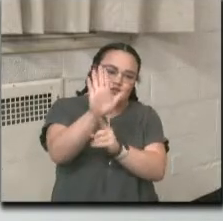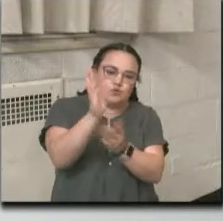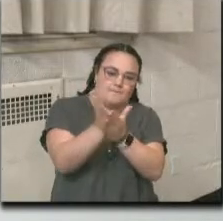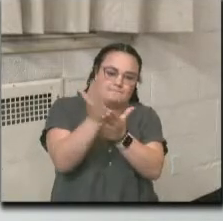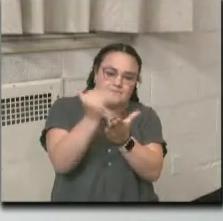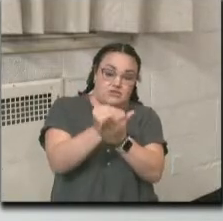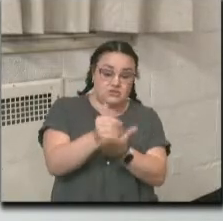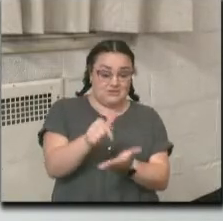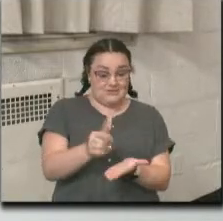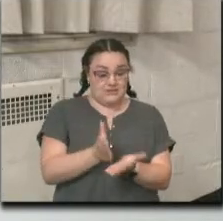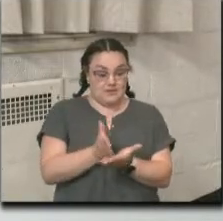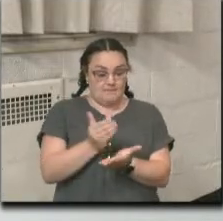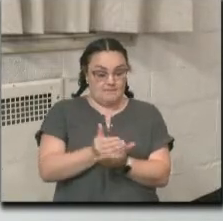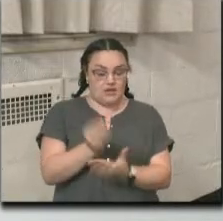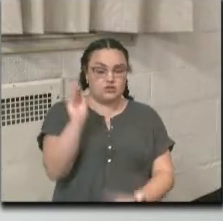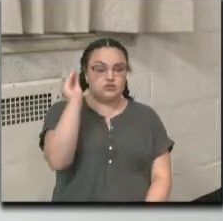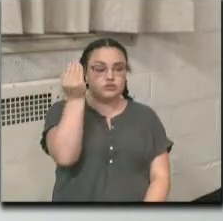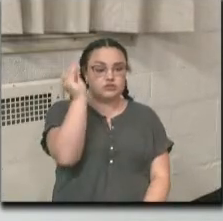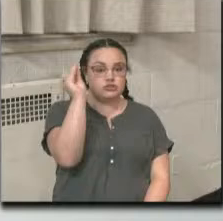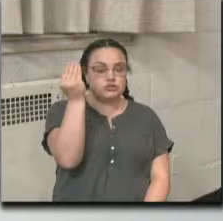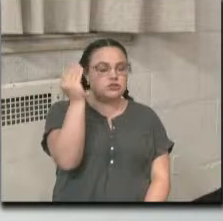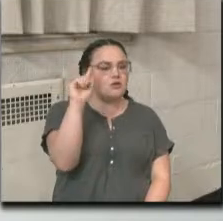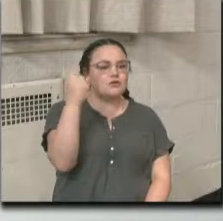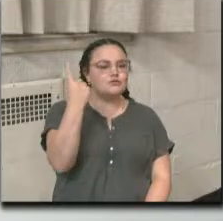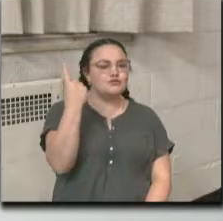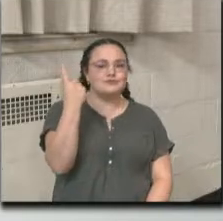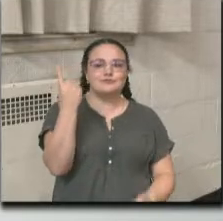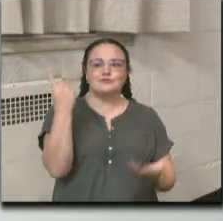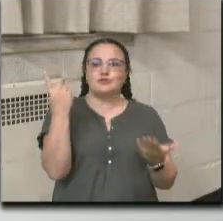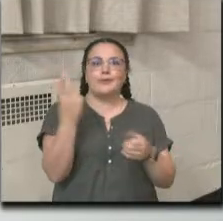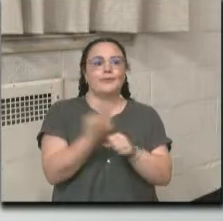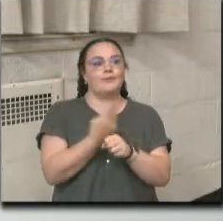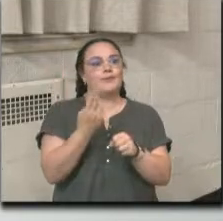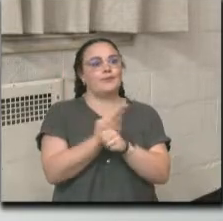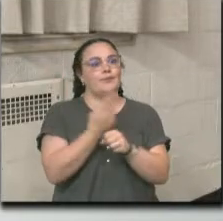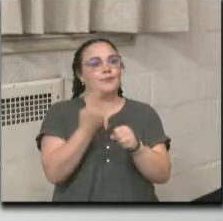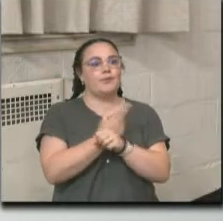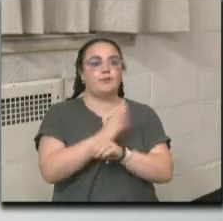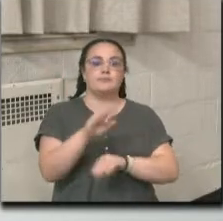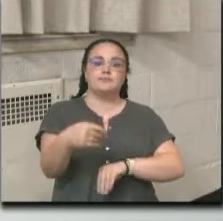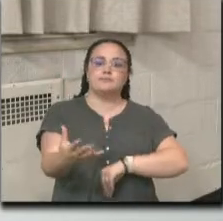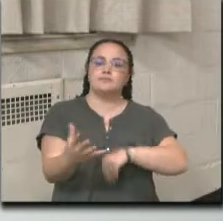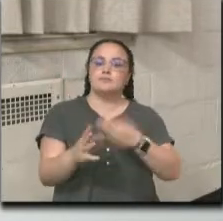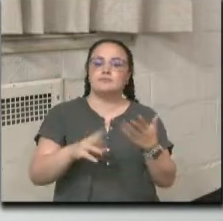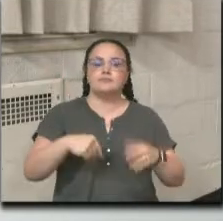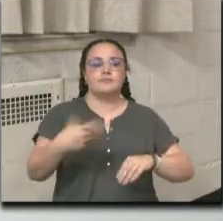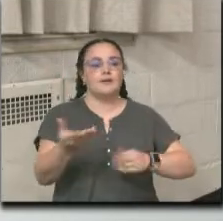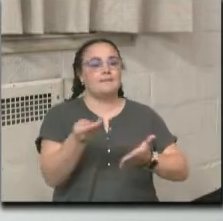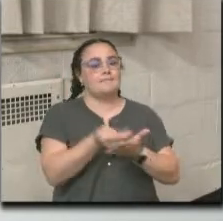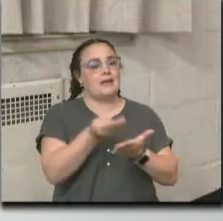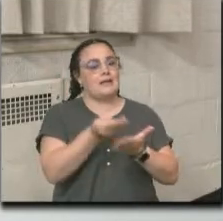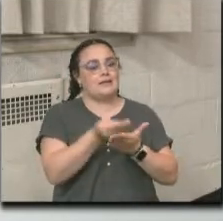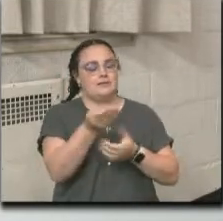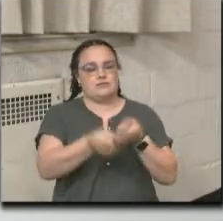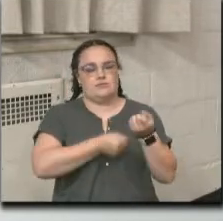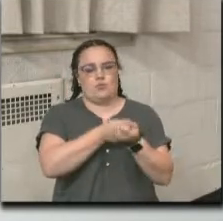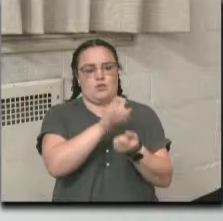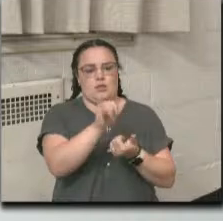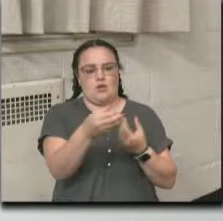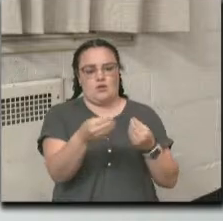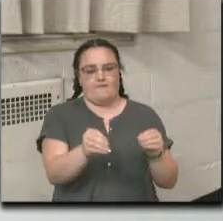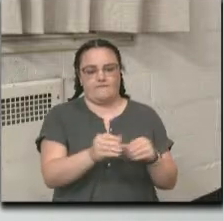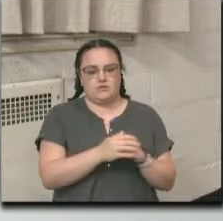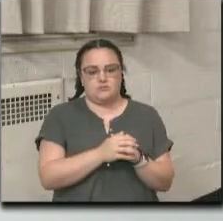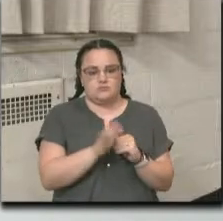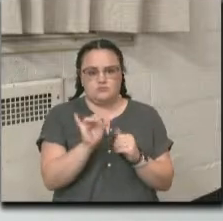budget here is just a vehicle for them to give money to support that office. And that's